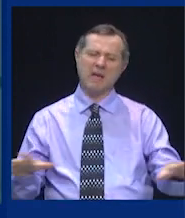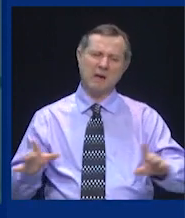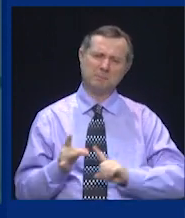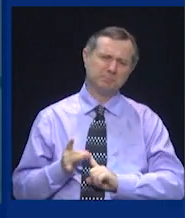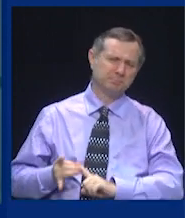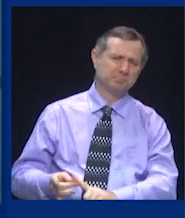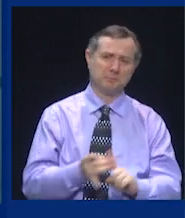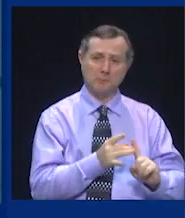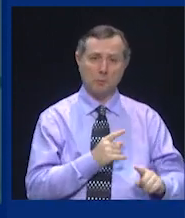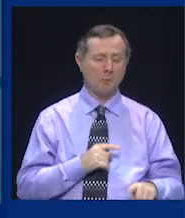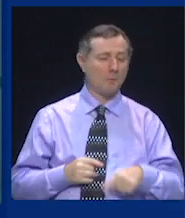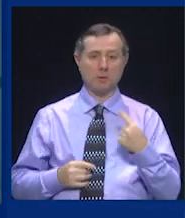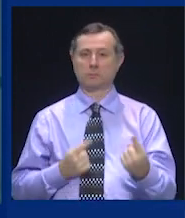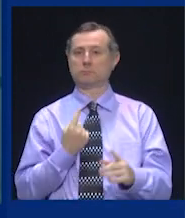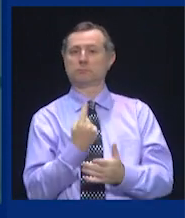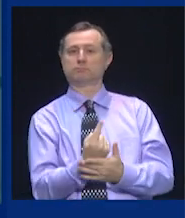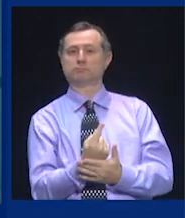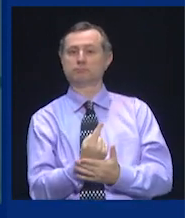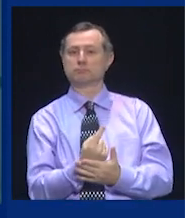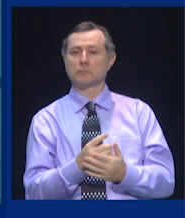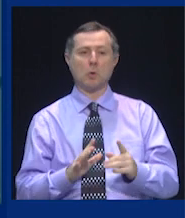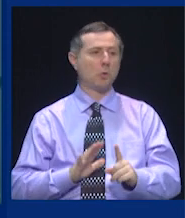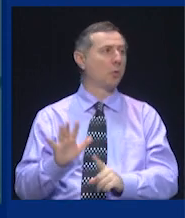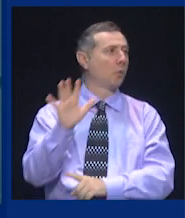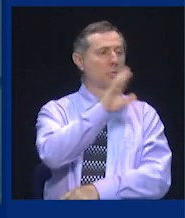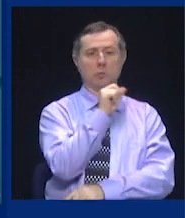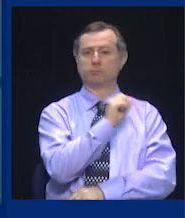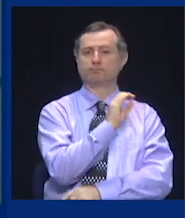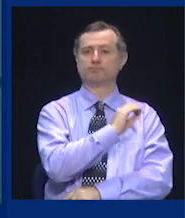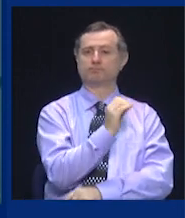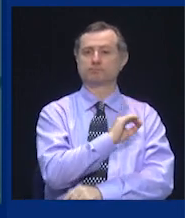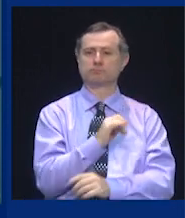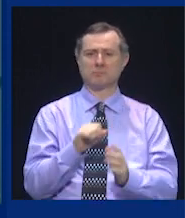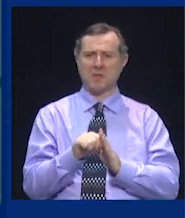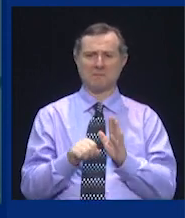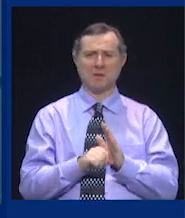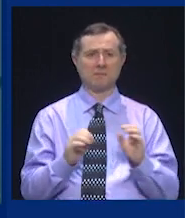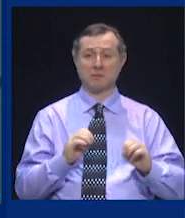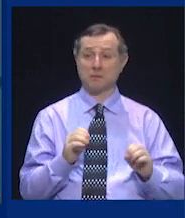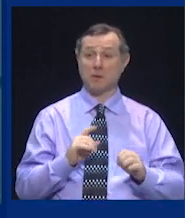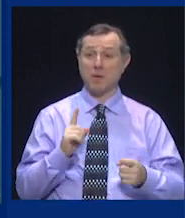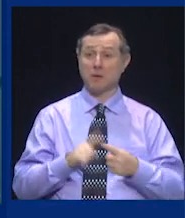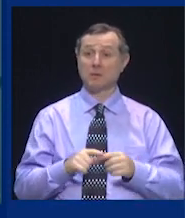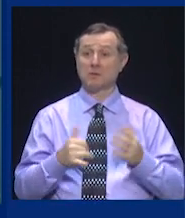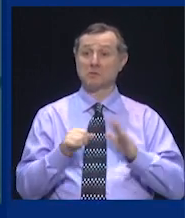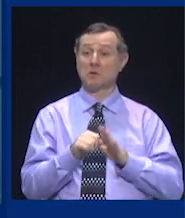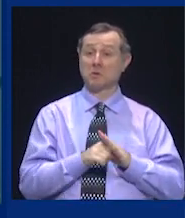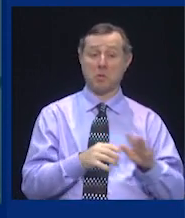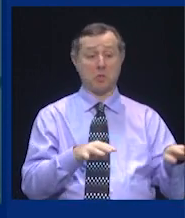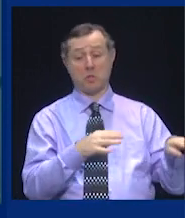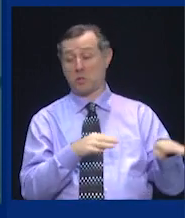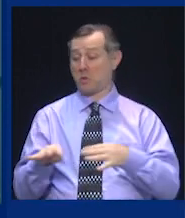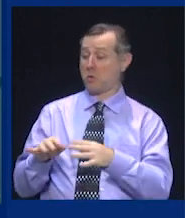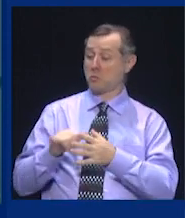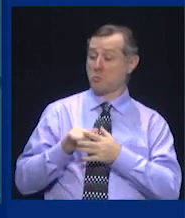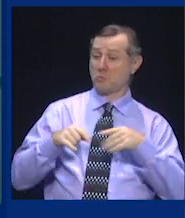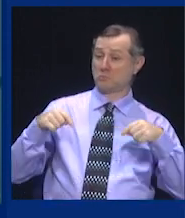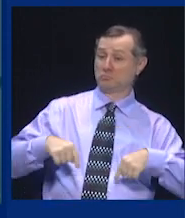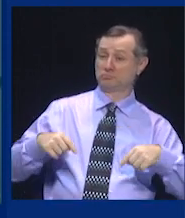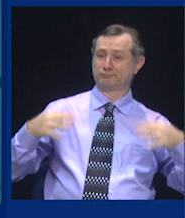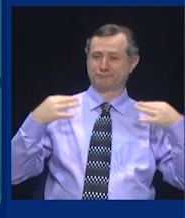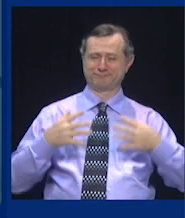if you remember. And the other states didn't have it. And they just looked at us. And they said, oh, it's you New